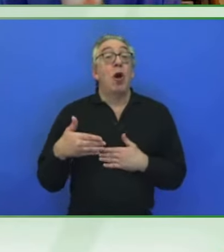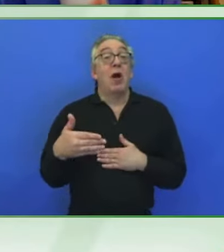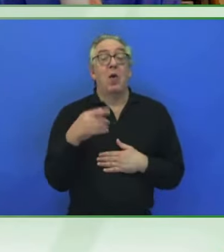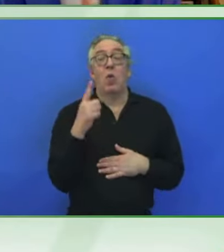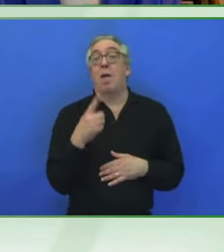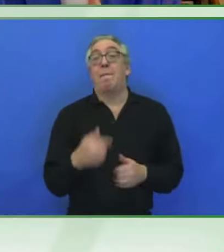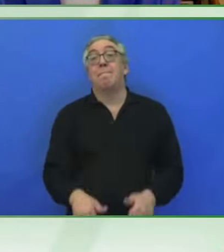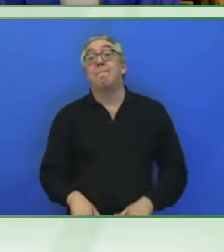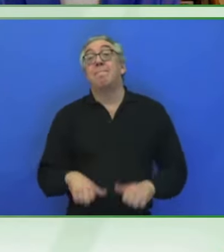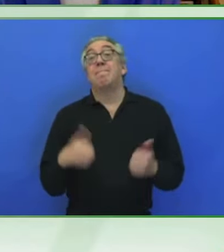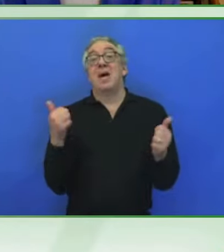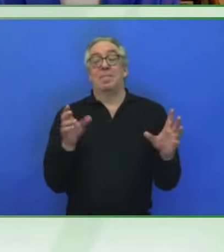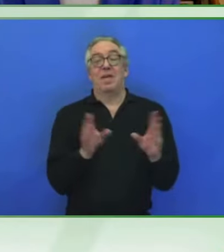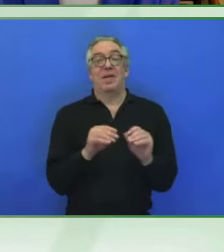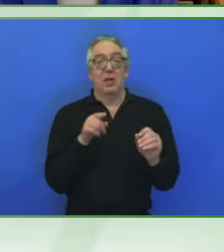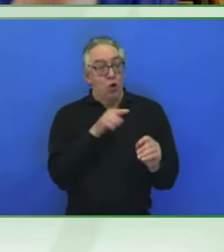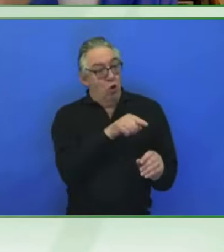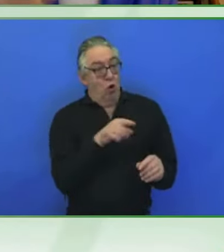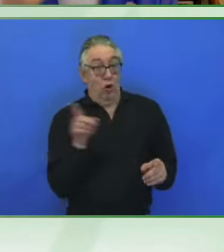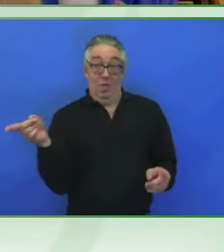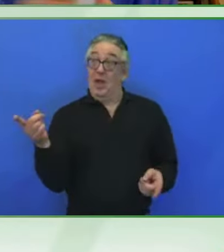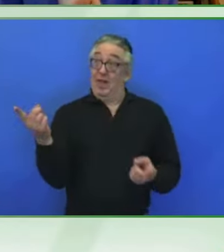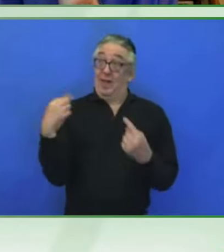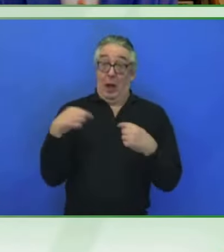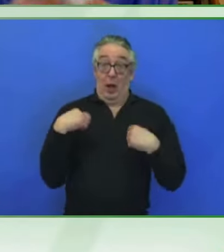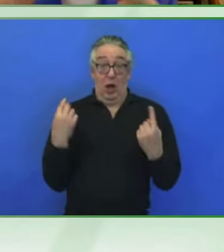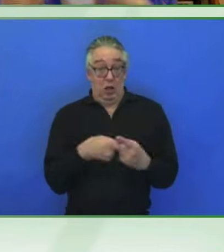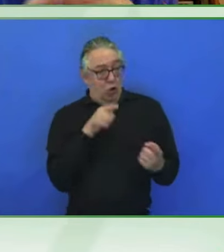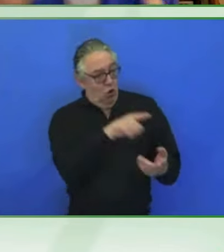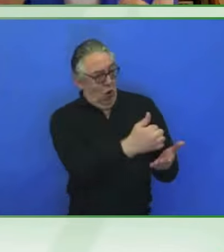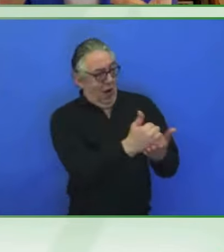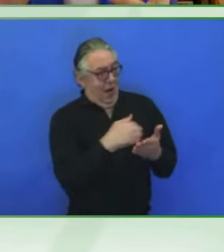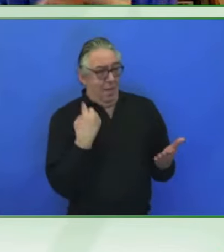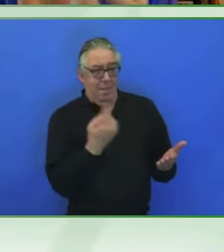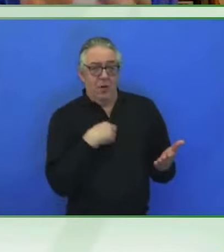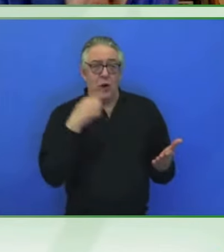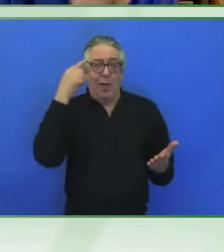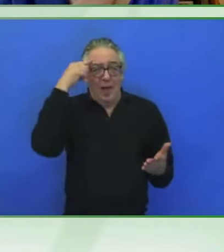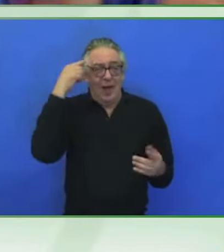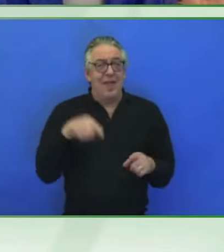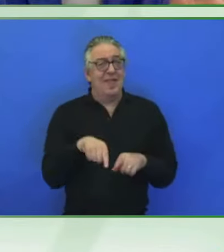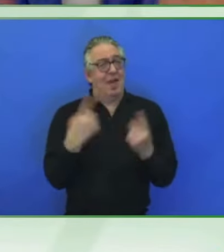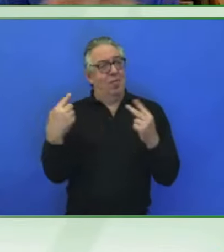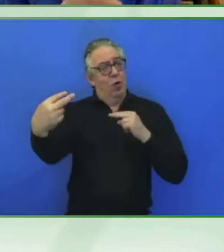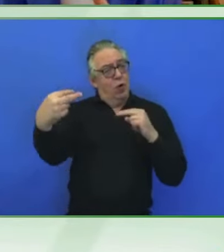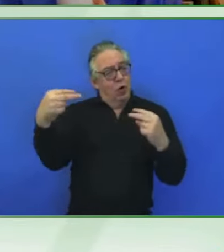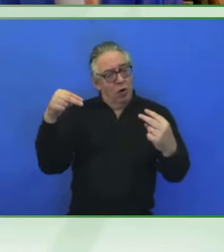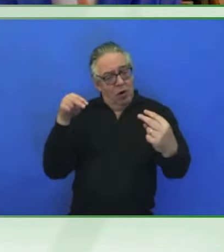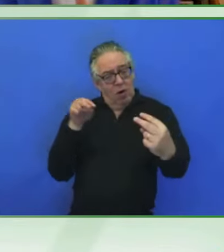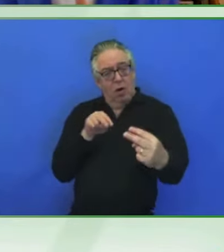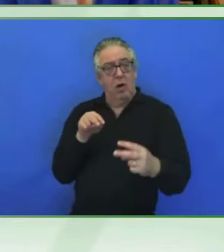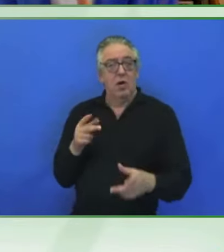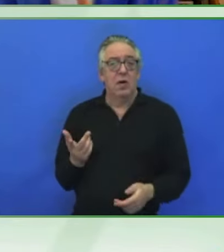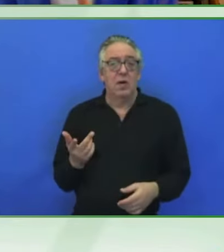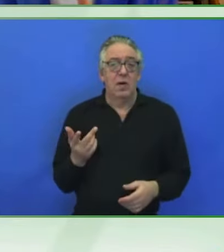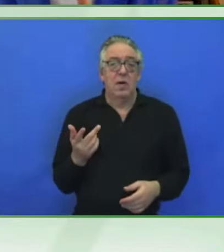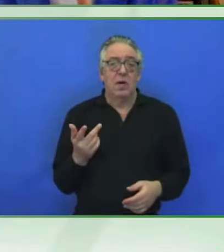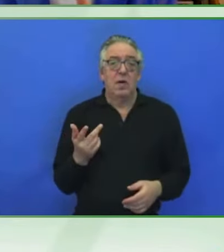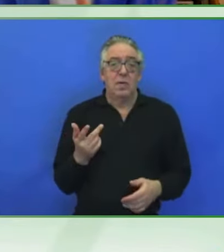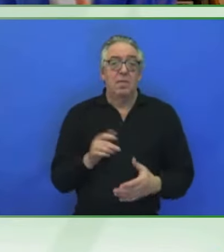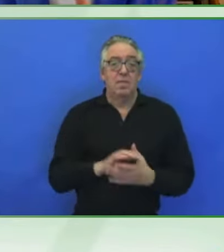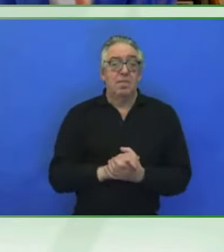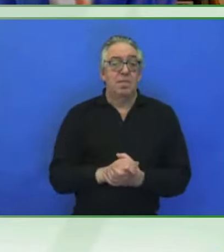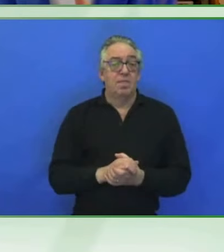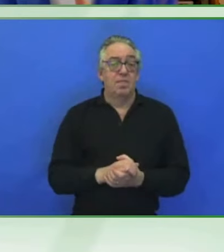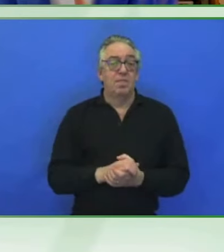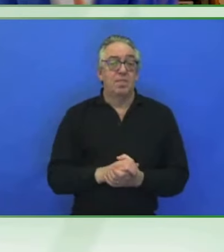about things from different perspectives and also to think about things thoroughly. So,